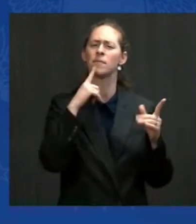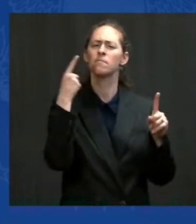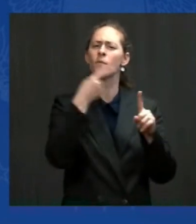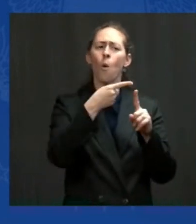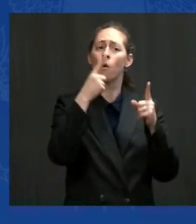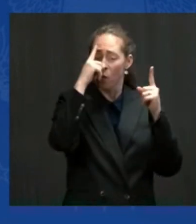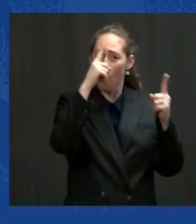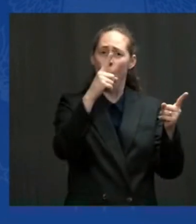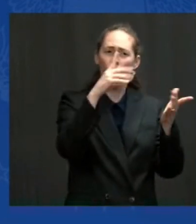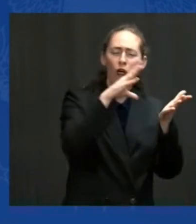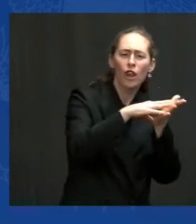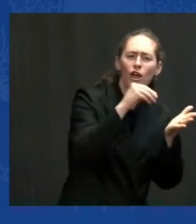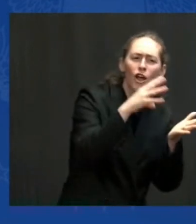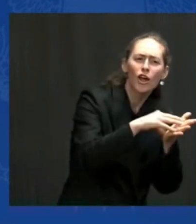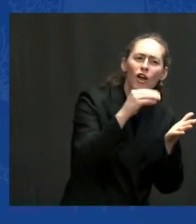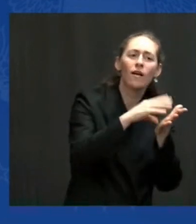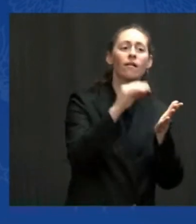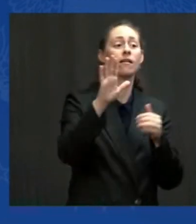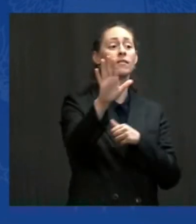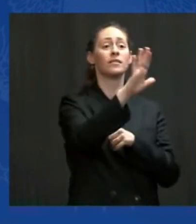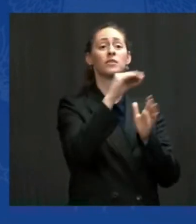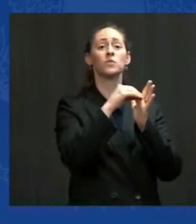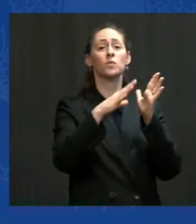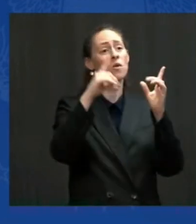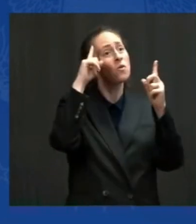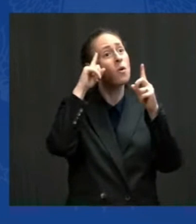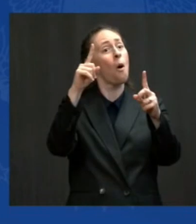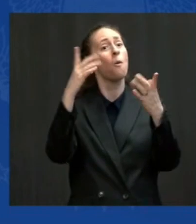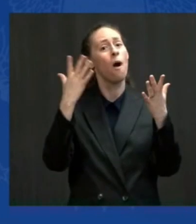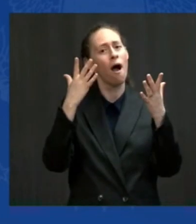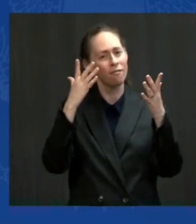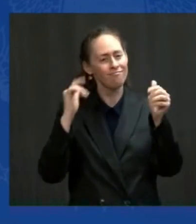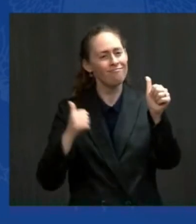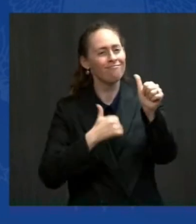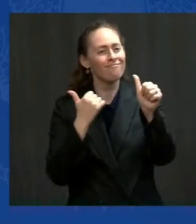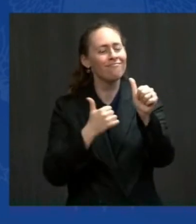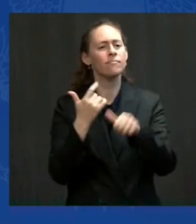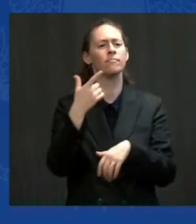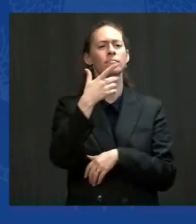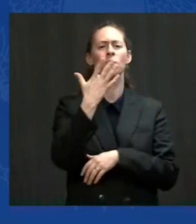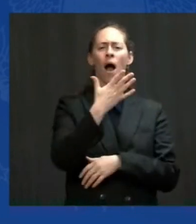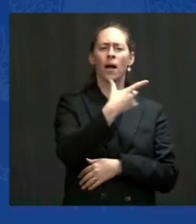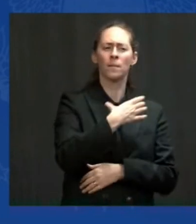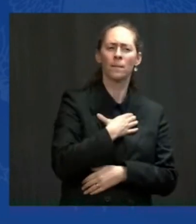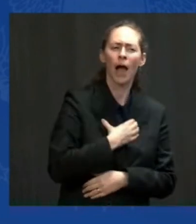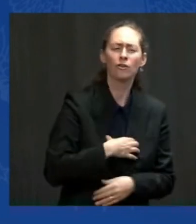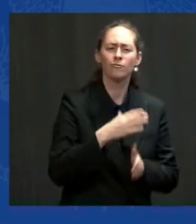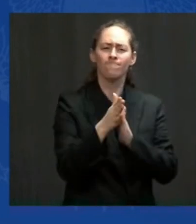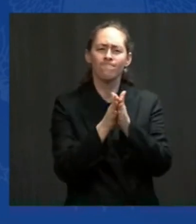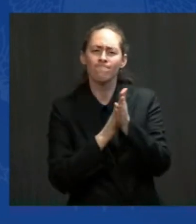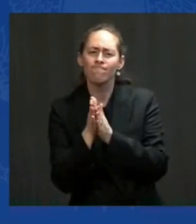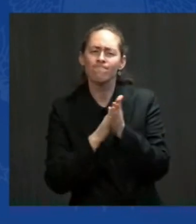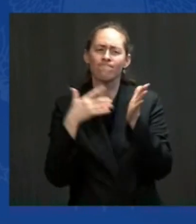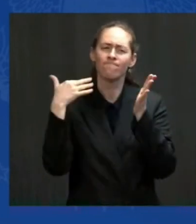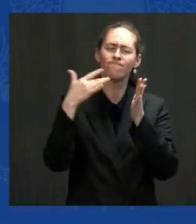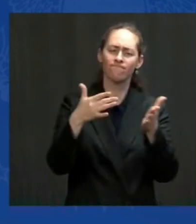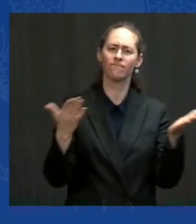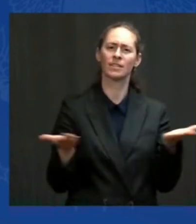our goal. Through the passion of people who work and learn here, we're making an impact in McHenry